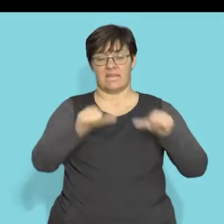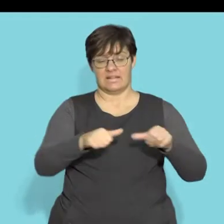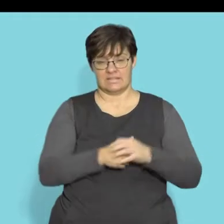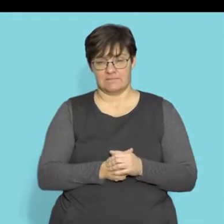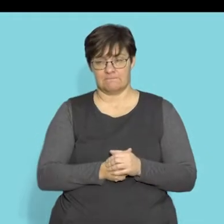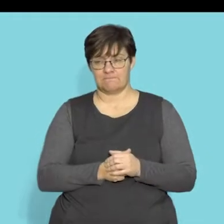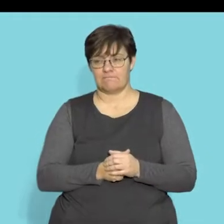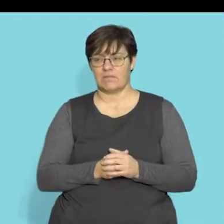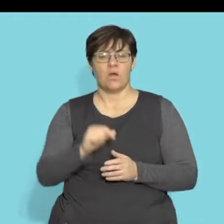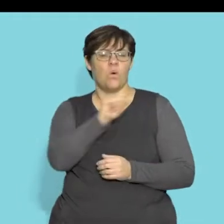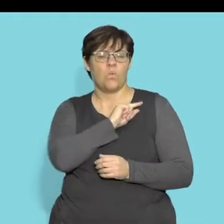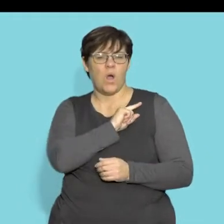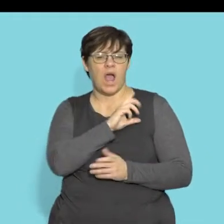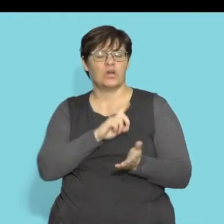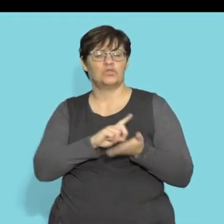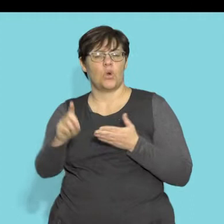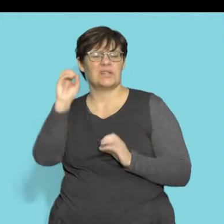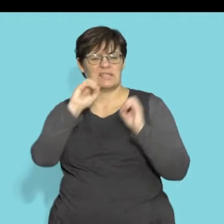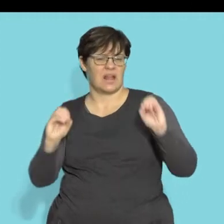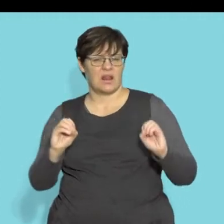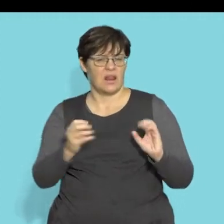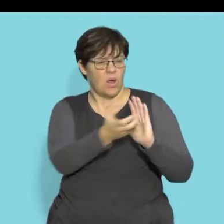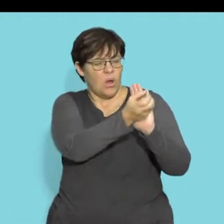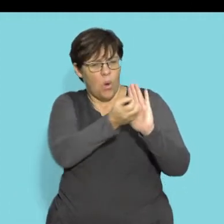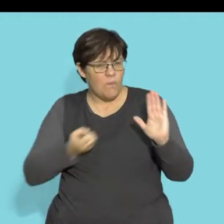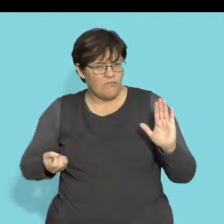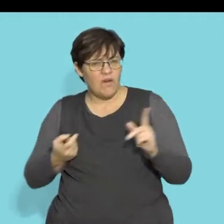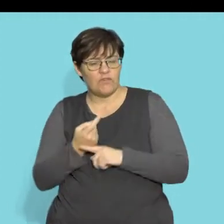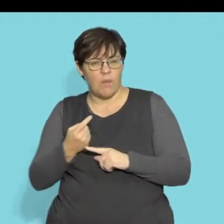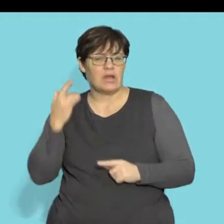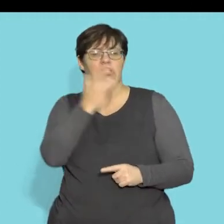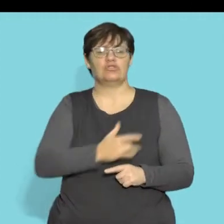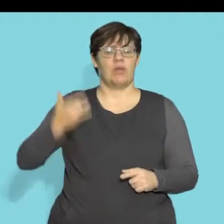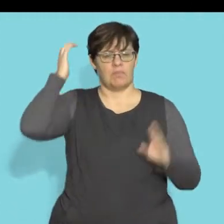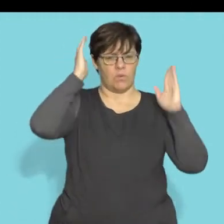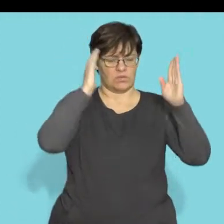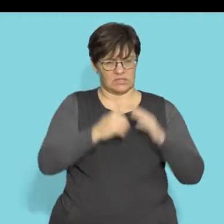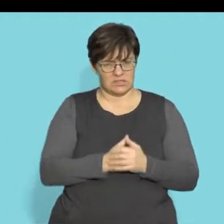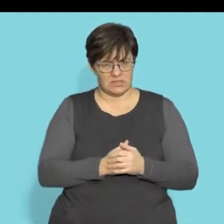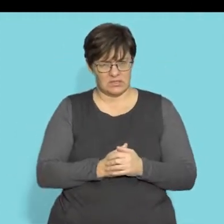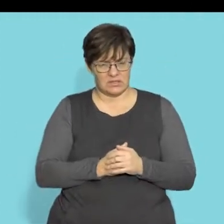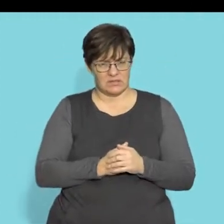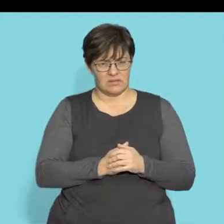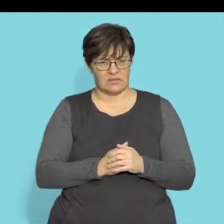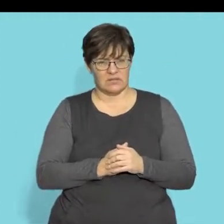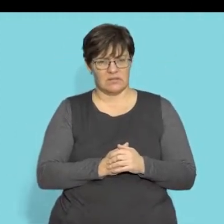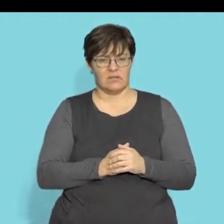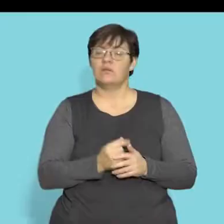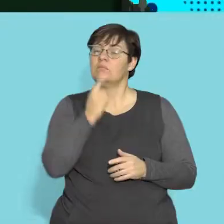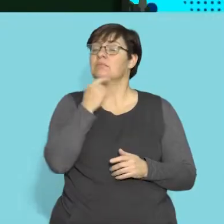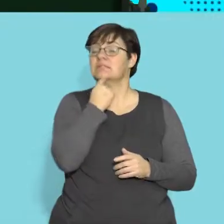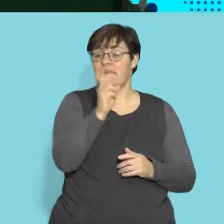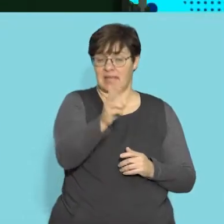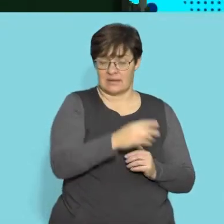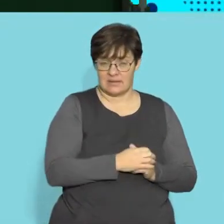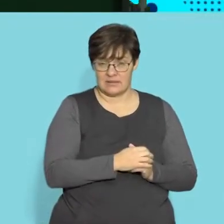question: why is the donor cell extracted from a champion horse? So guys, as I mentioned,